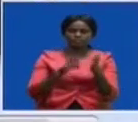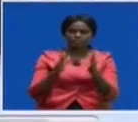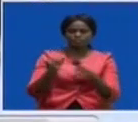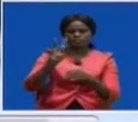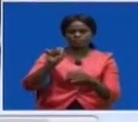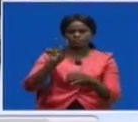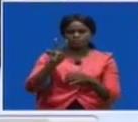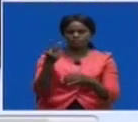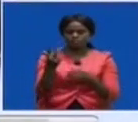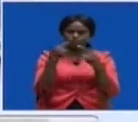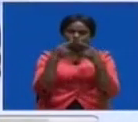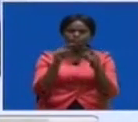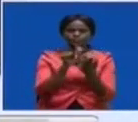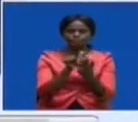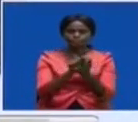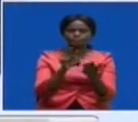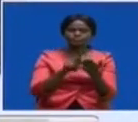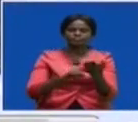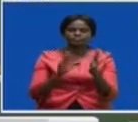TV2 News in Lusaka.